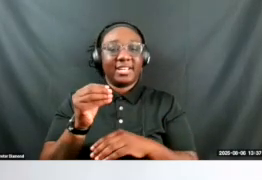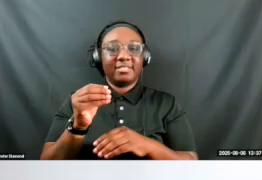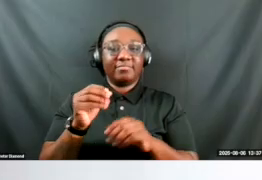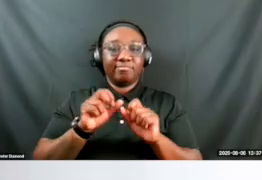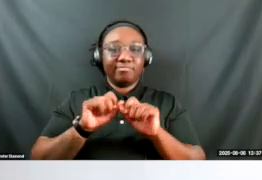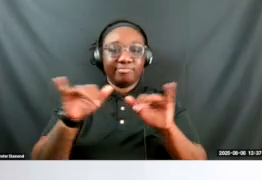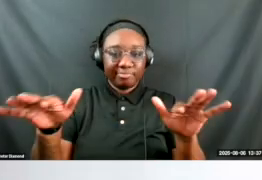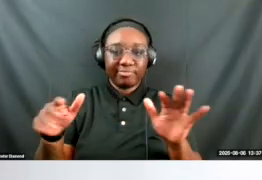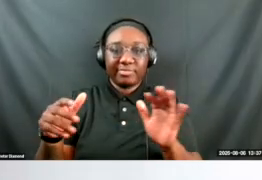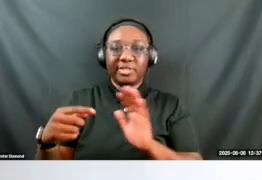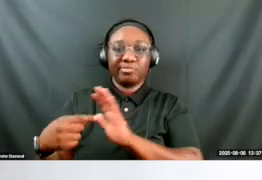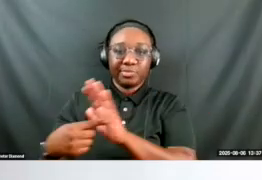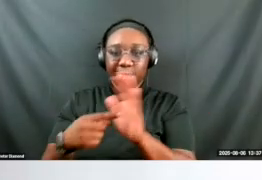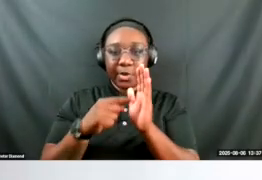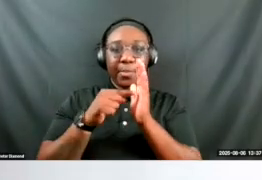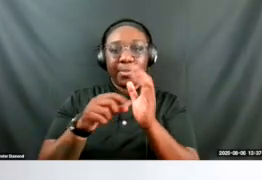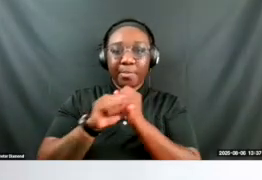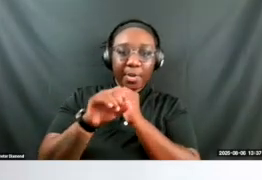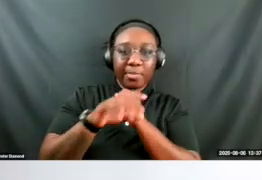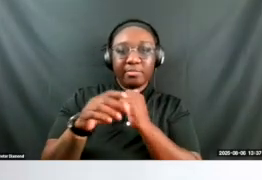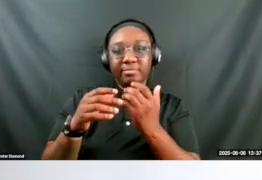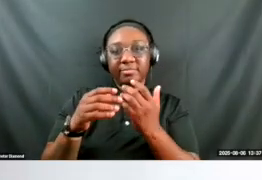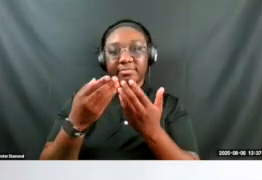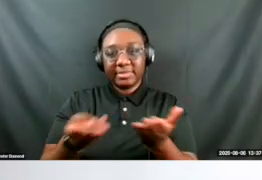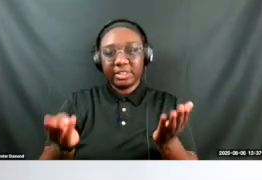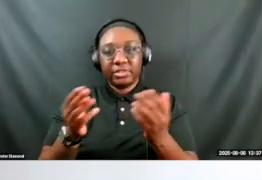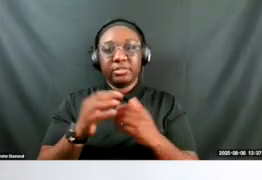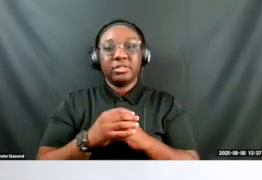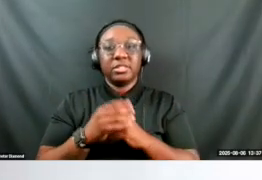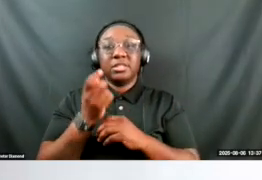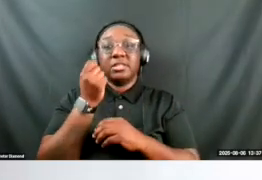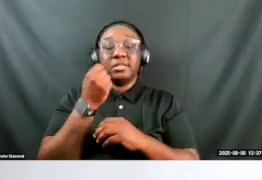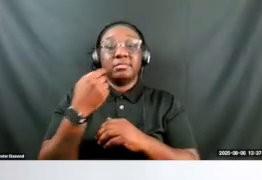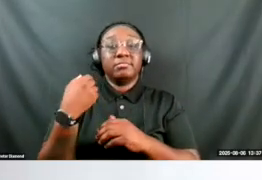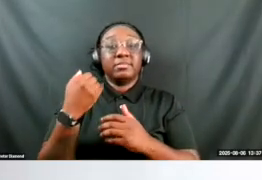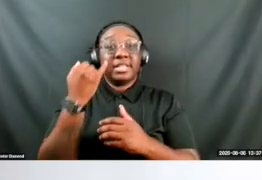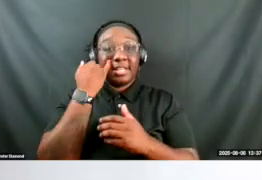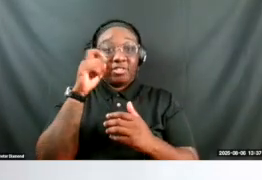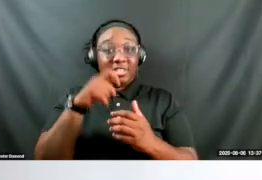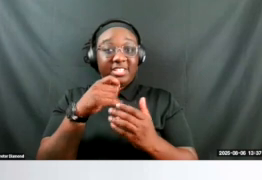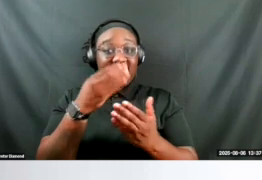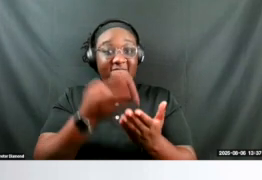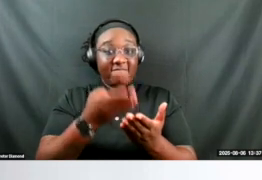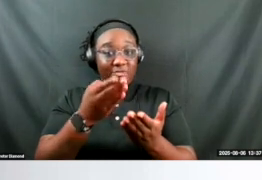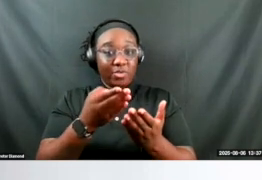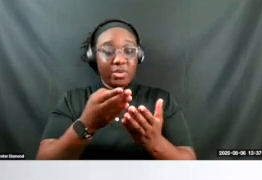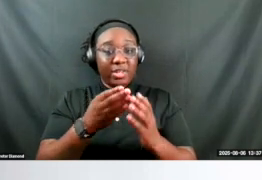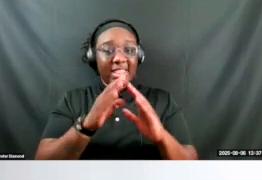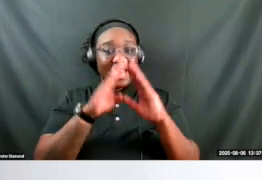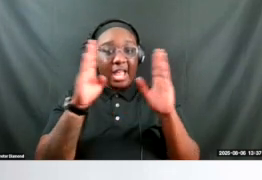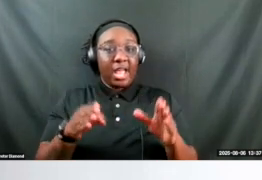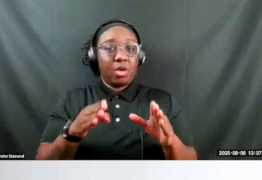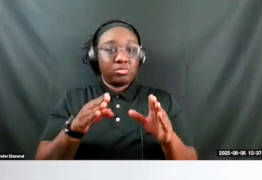To verify household size, all light-duty vehicle incentive programs should count the individual, spouse, and anyone claimed